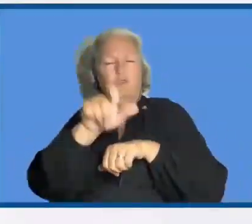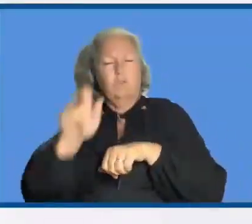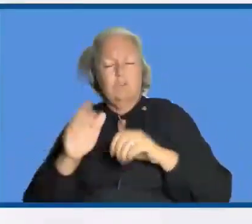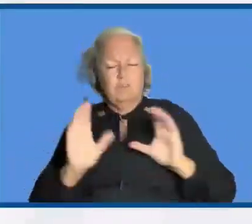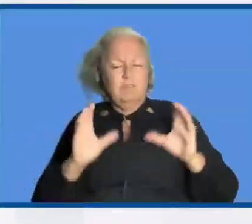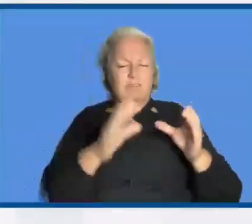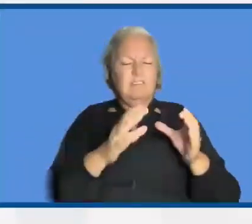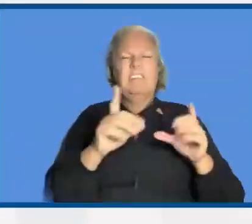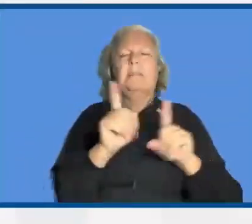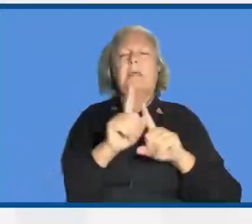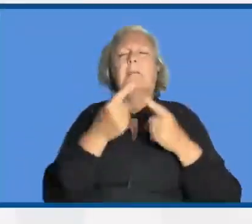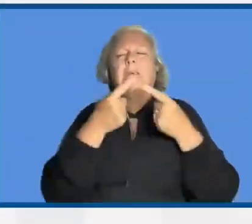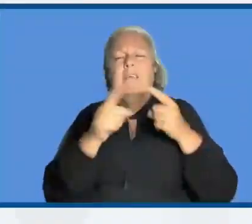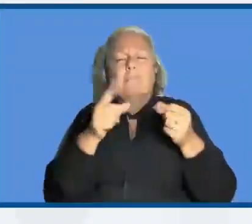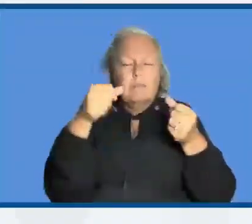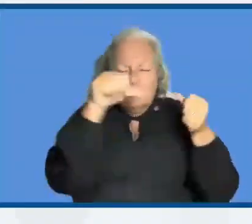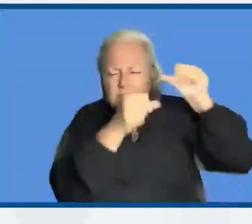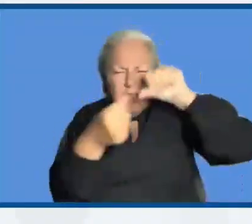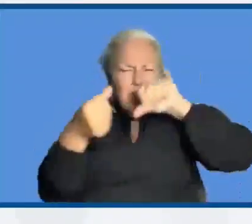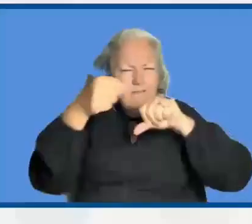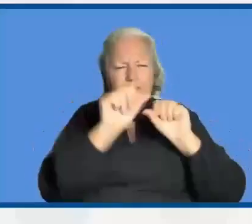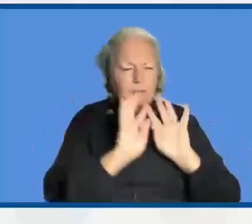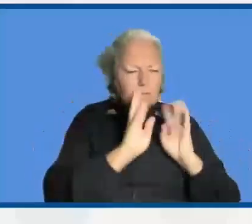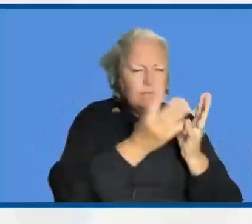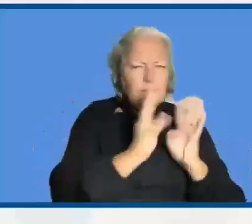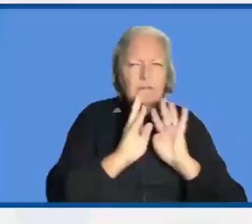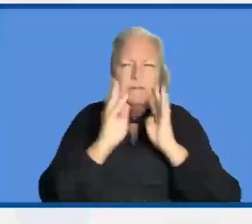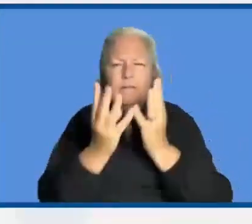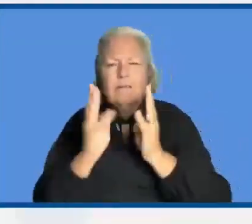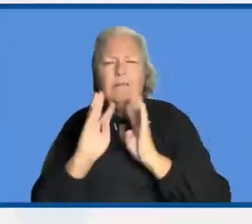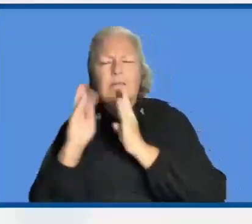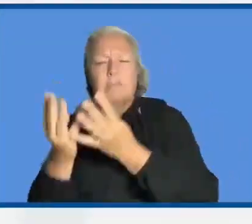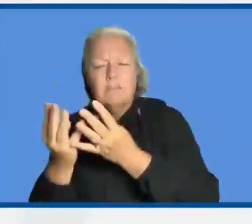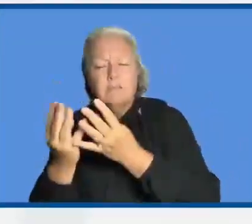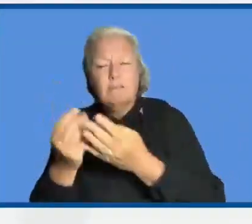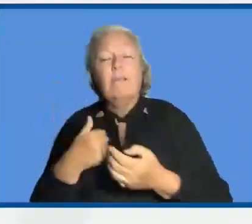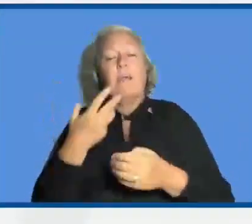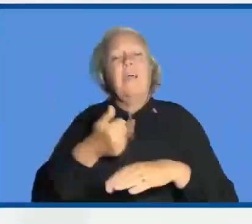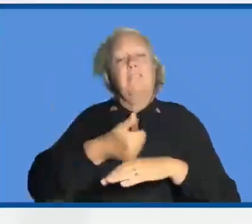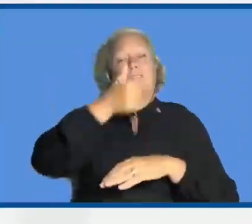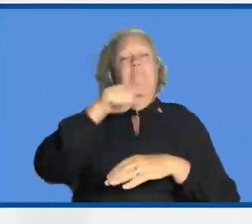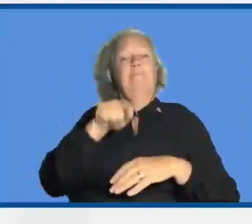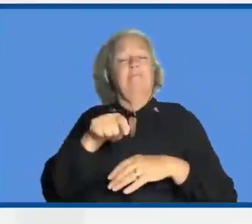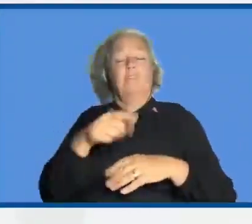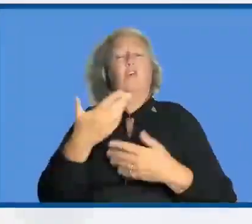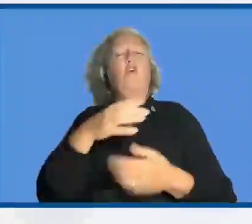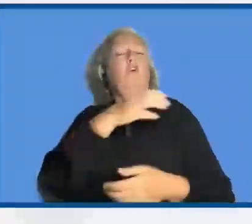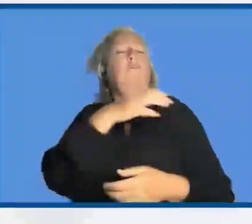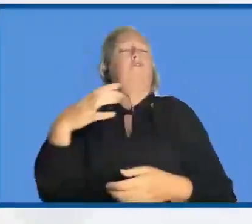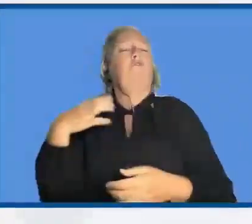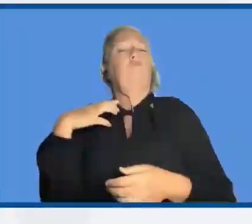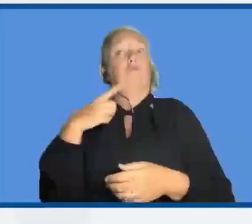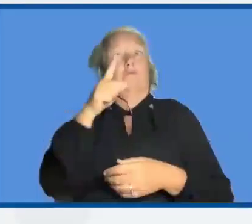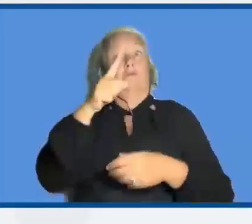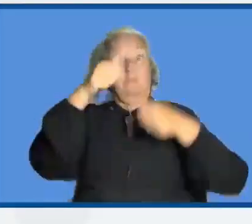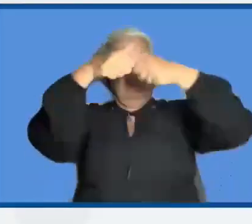disciplines, which through a commission, which was called GATT, because it was